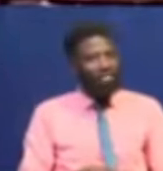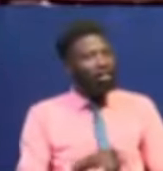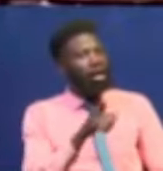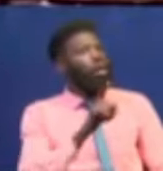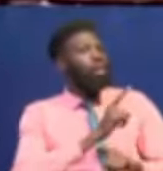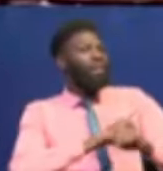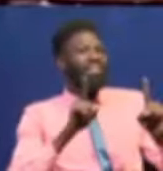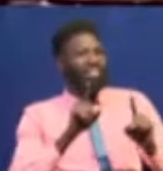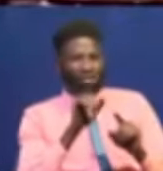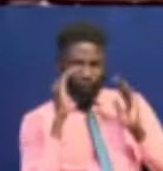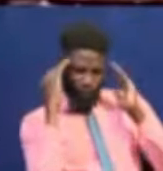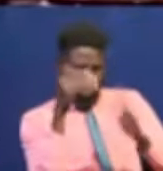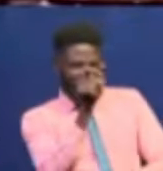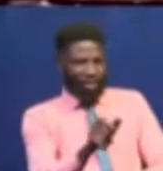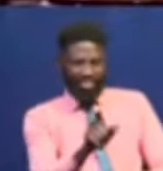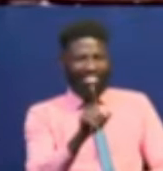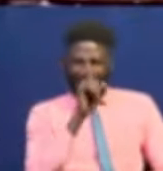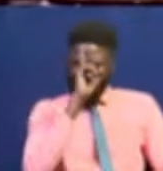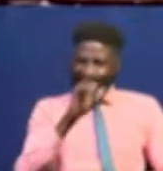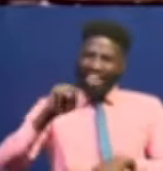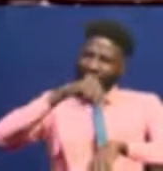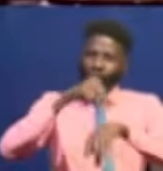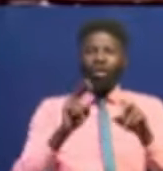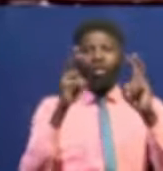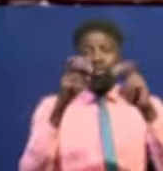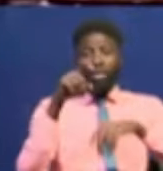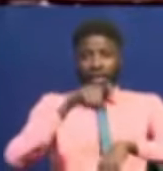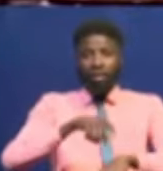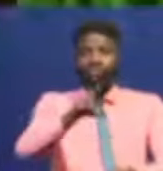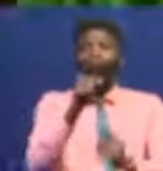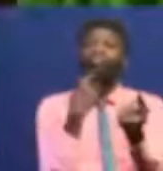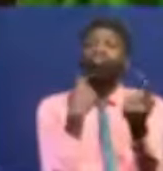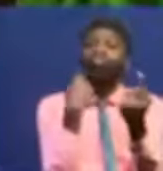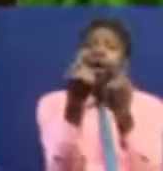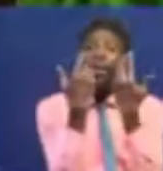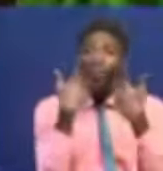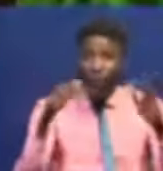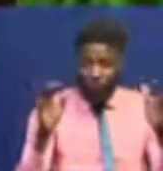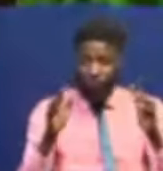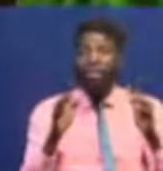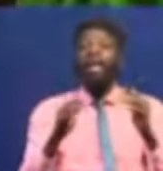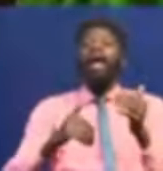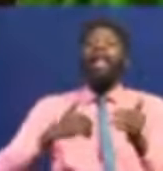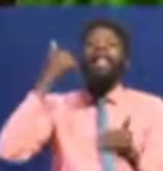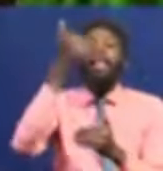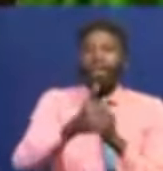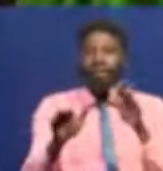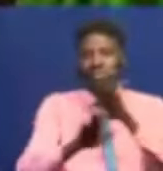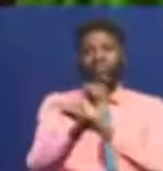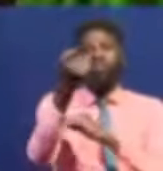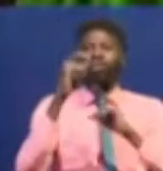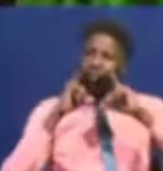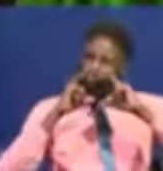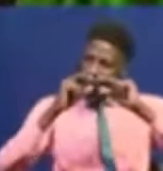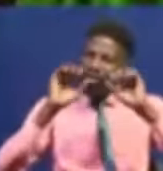personal, Mr. President, but it's a really serious national issue that right after you spoke, your deputy told the whole world that he